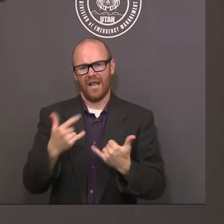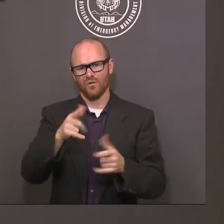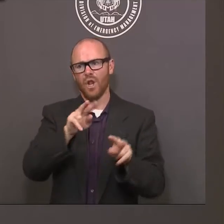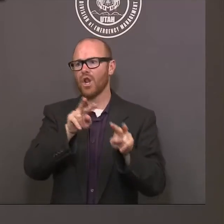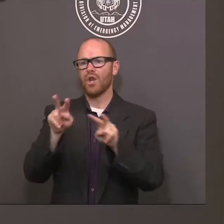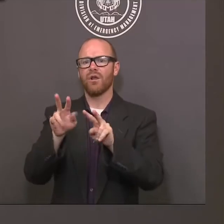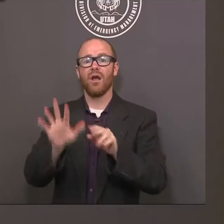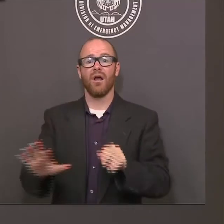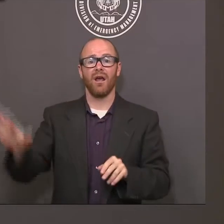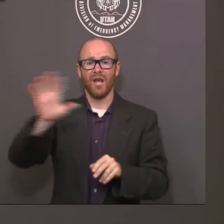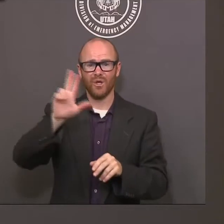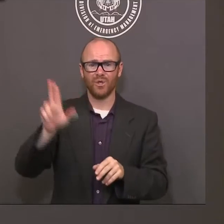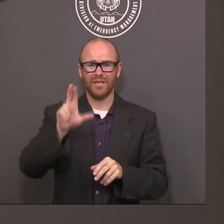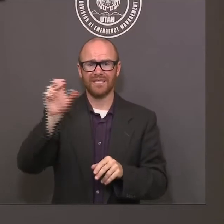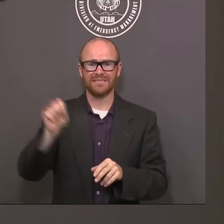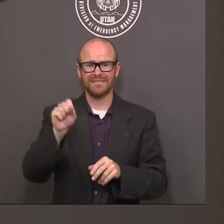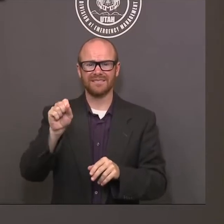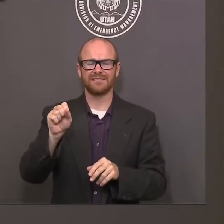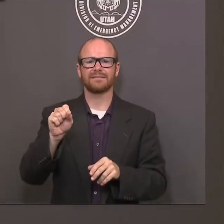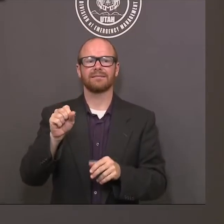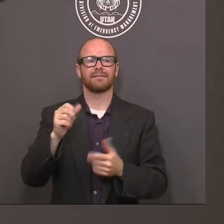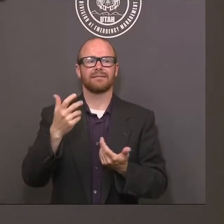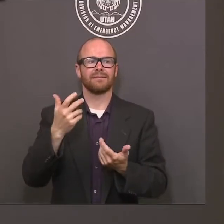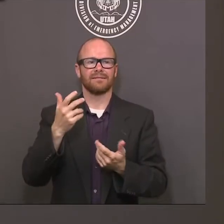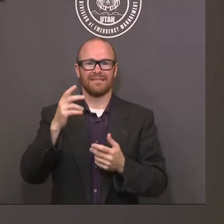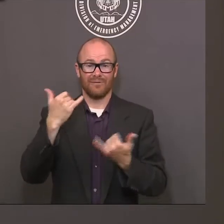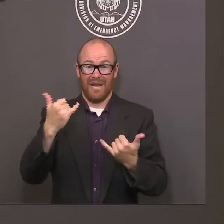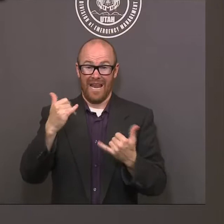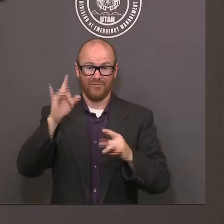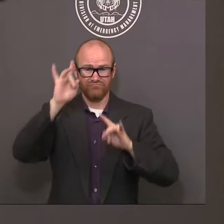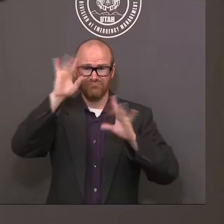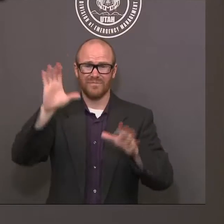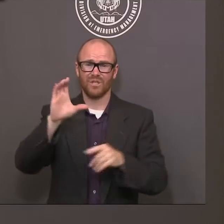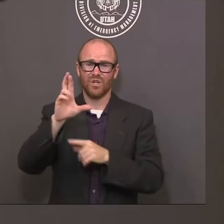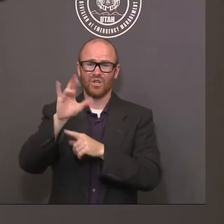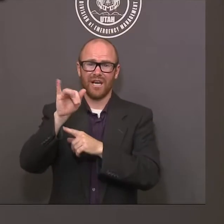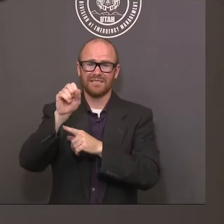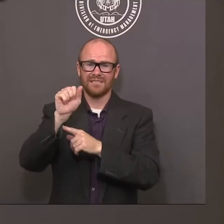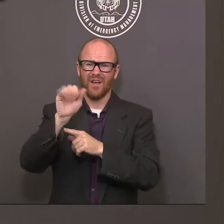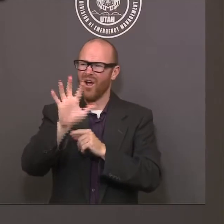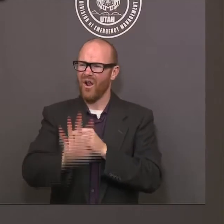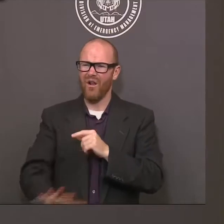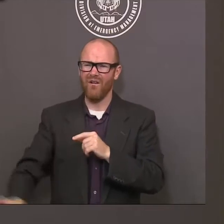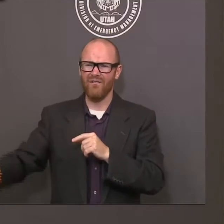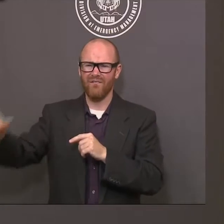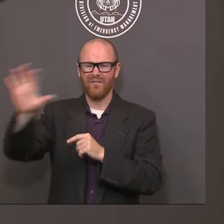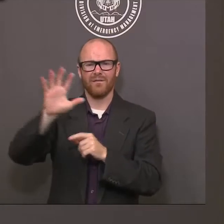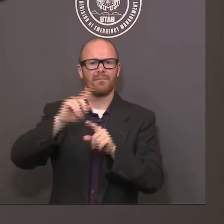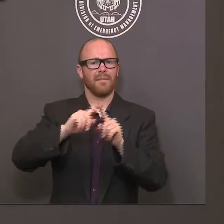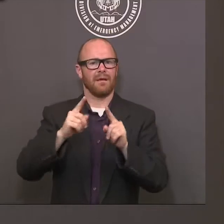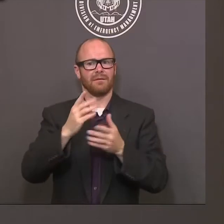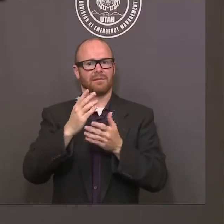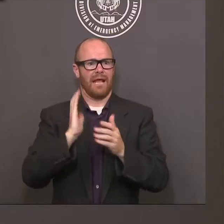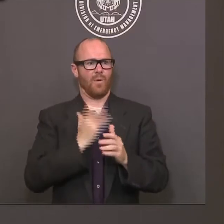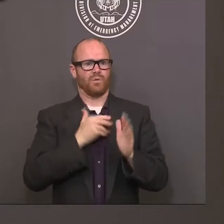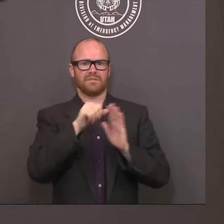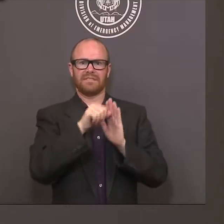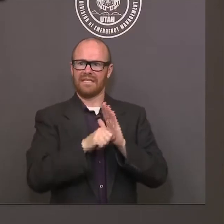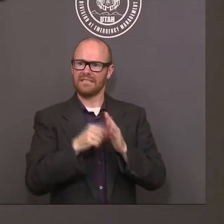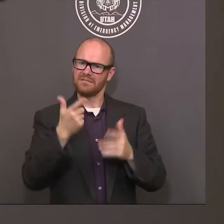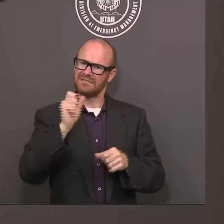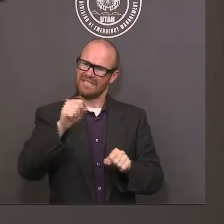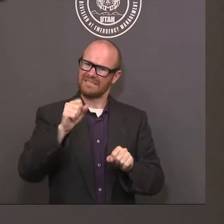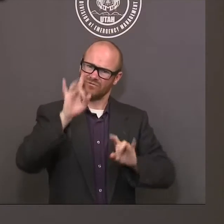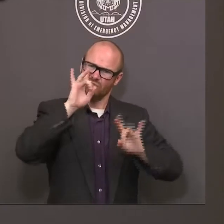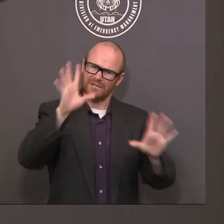crisis, it's like cream rising to the top. Good people of goodwill throughout our state rising to say,